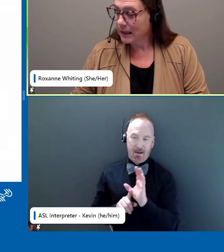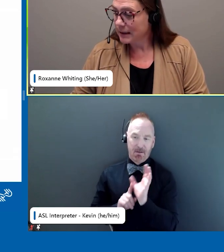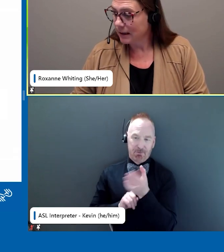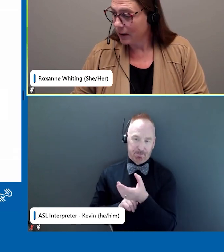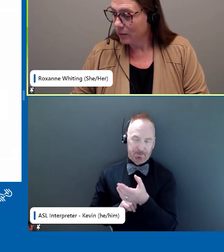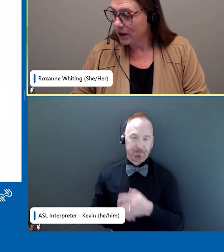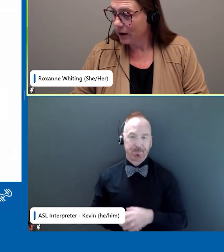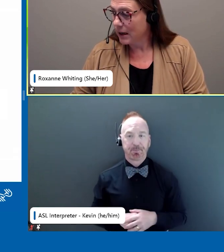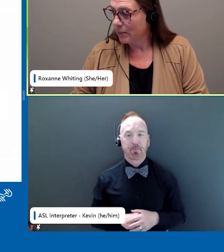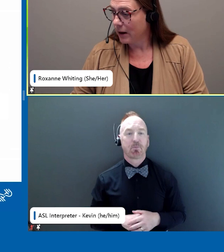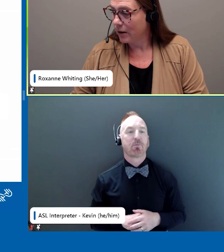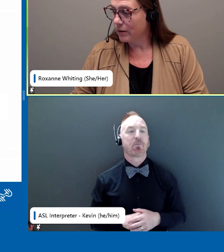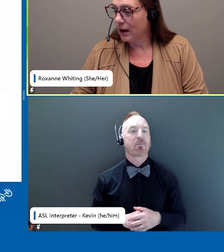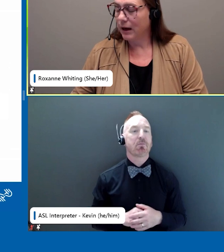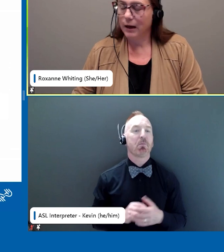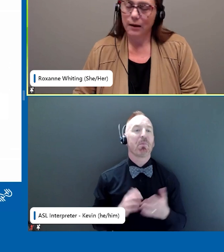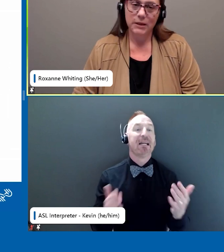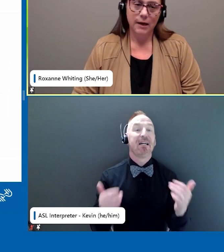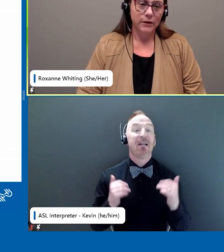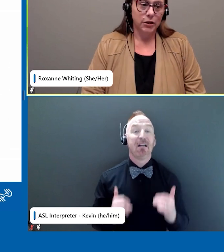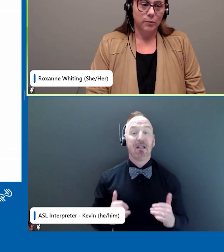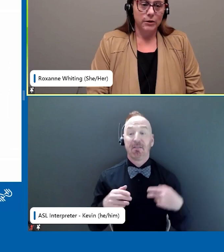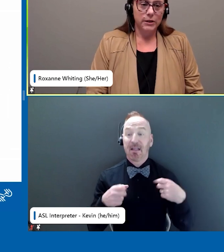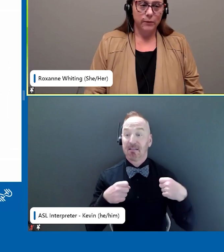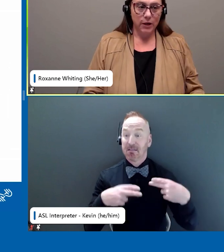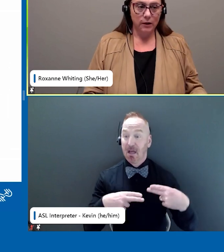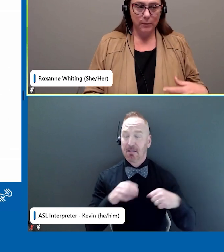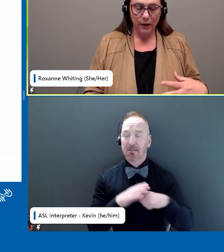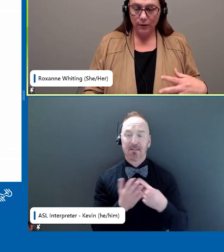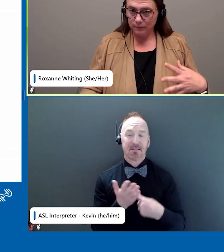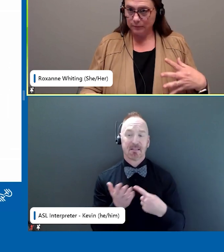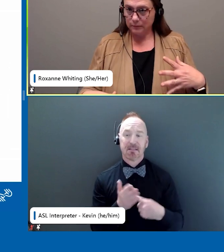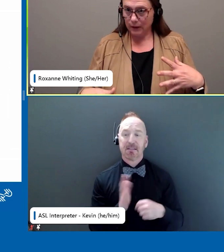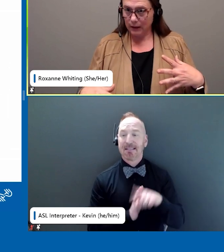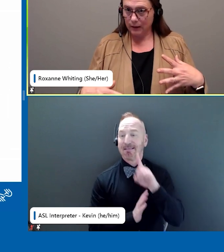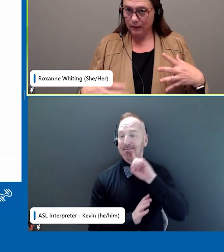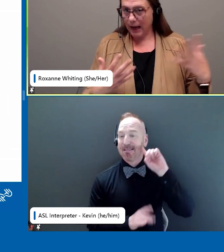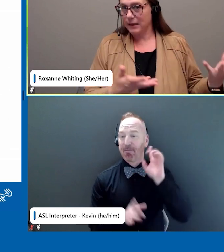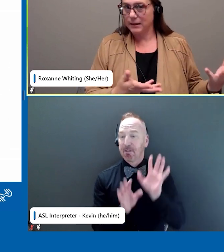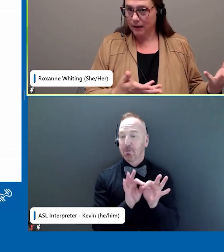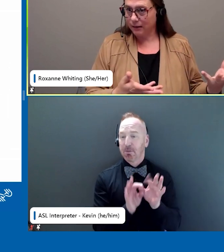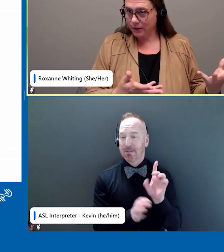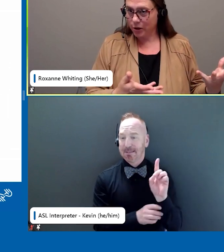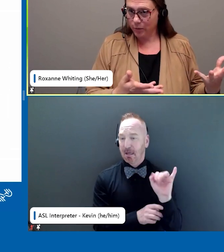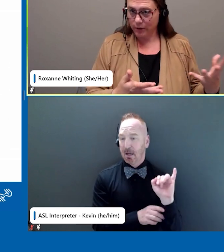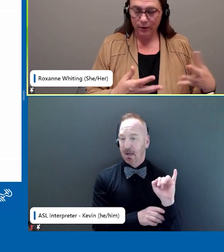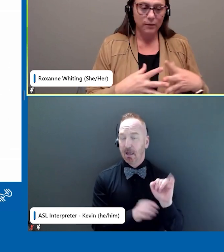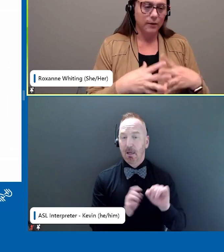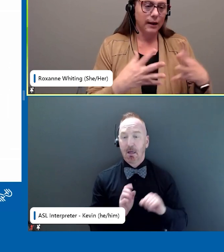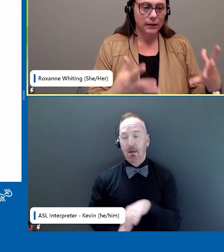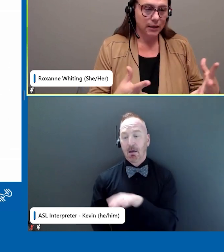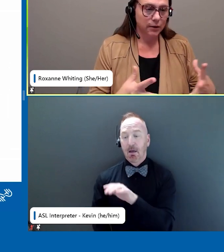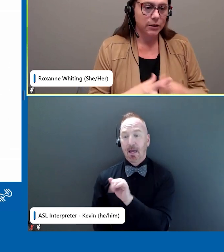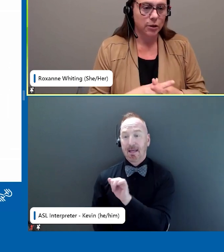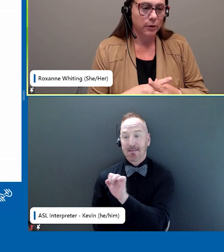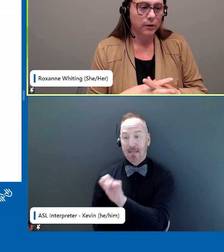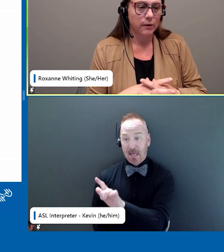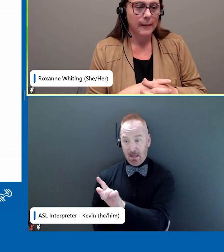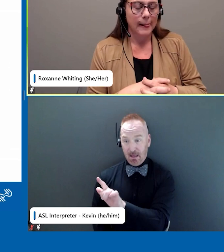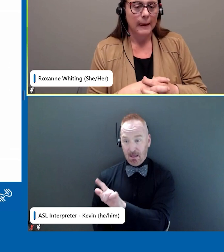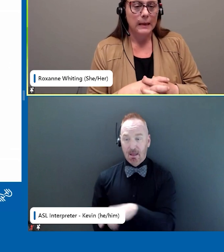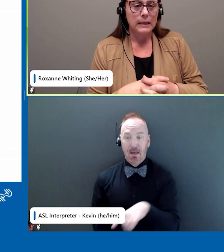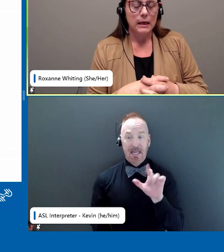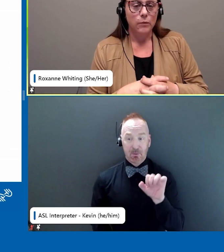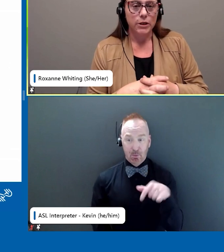So our next slide, we're talking about deaf interpreters. So we've talked about the ASL interpreter or LSQ